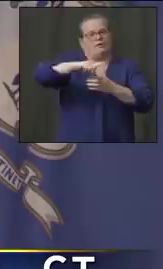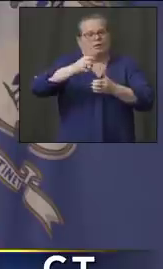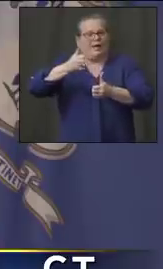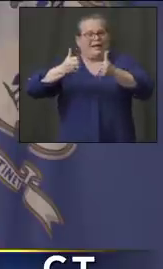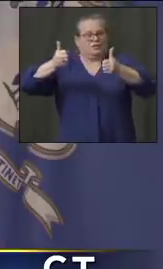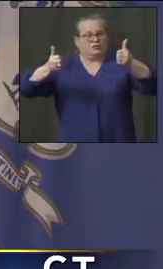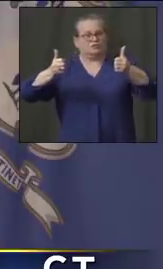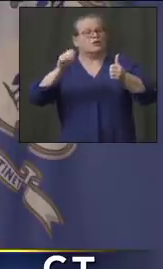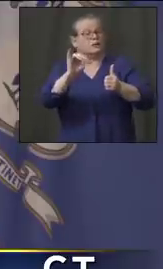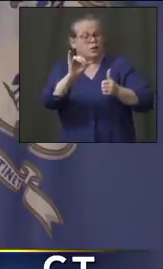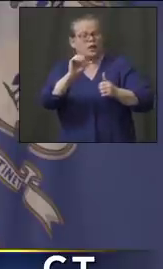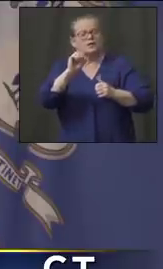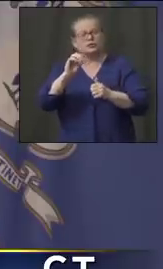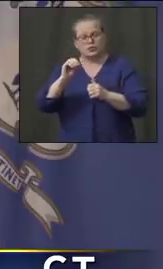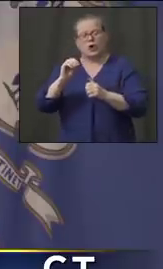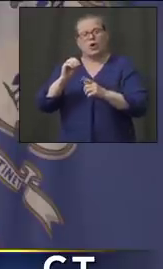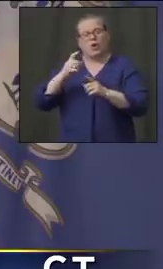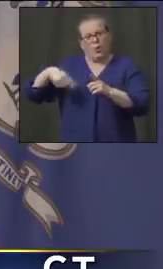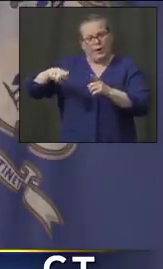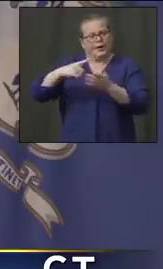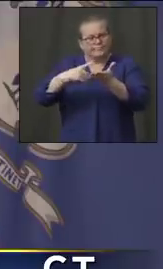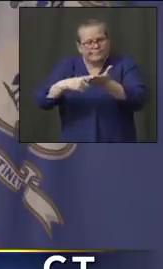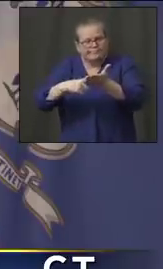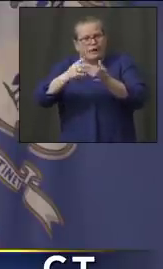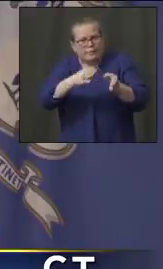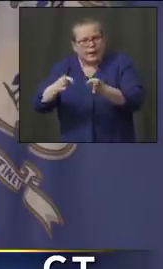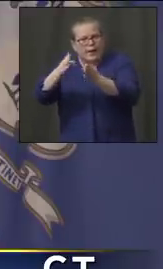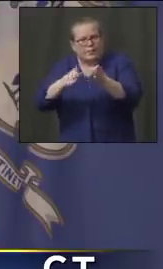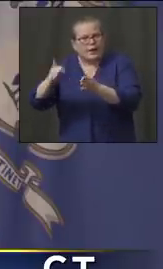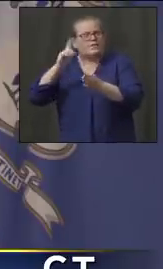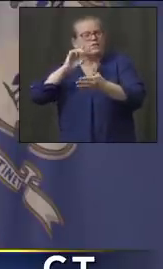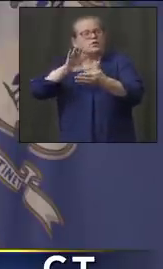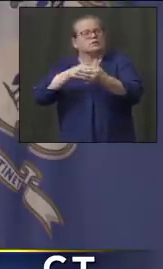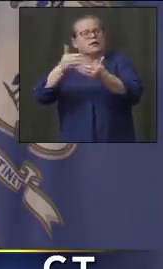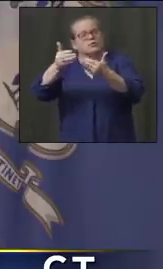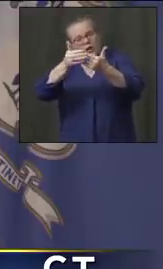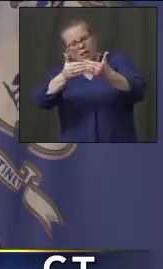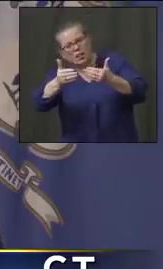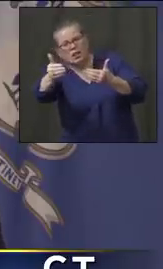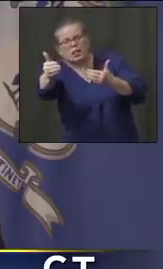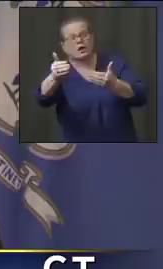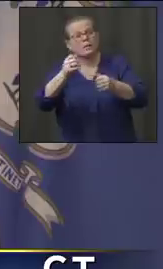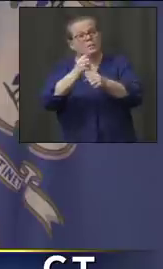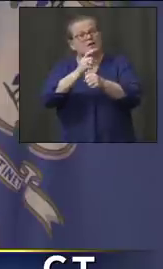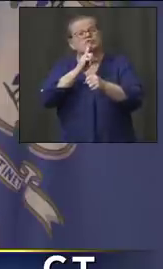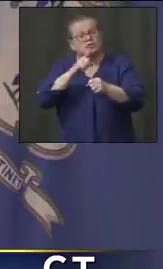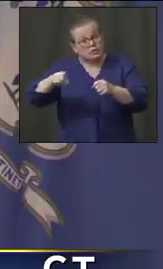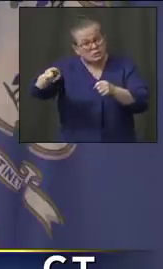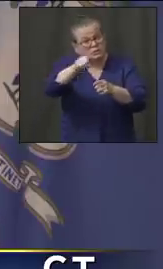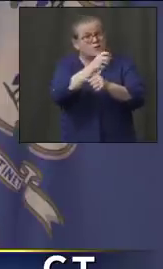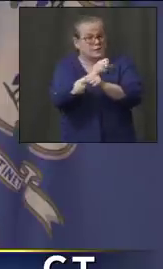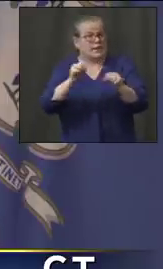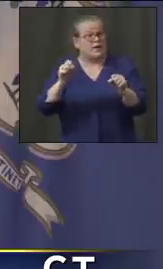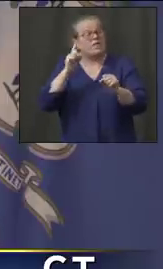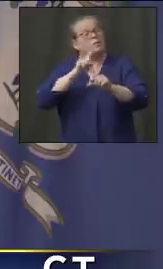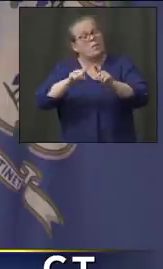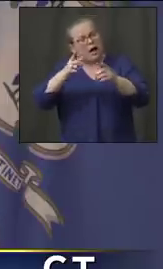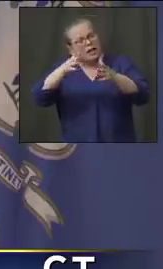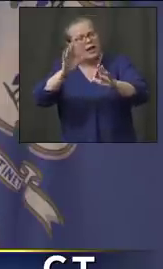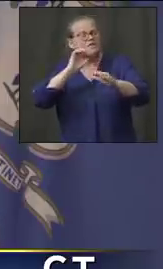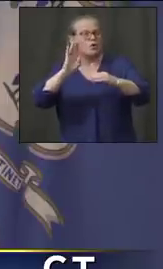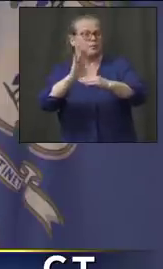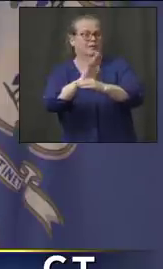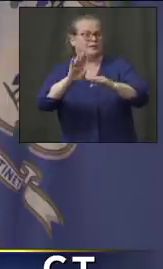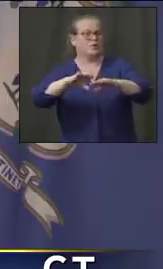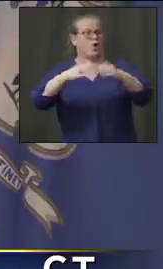a reasonable schedule that keeps us safe and gets our economy going again. I'll give you a brief overview on what their recommendations